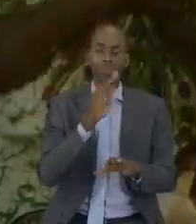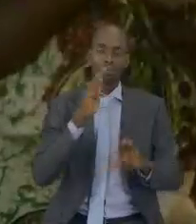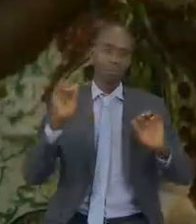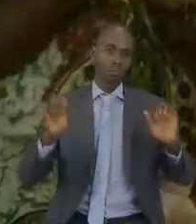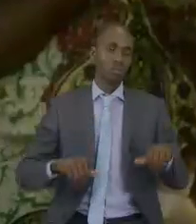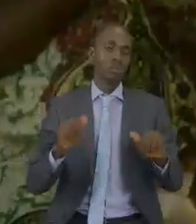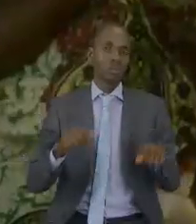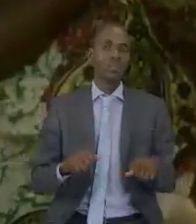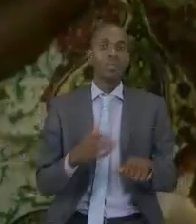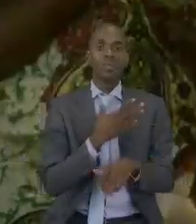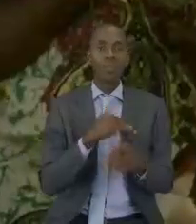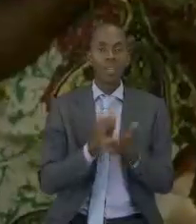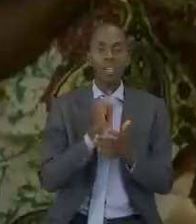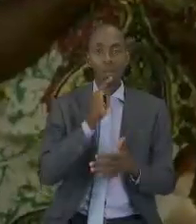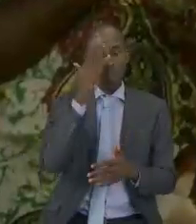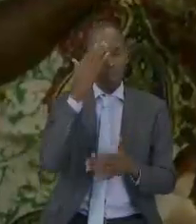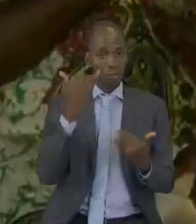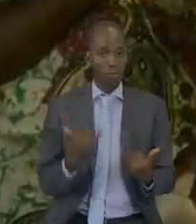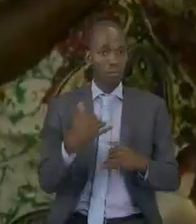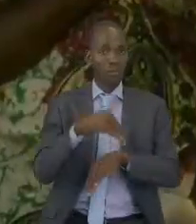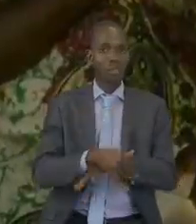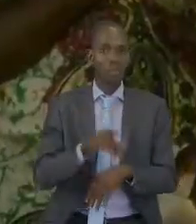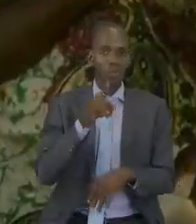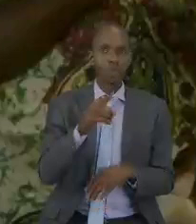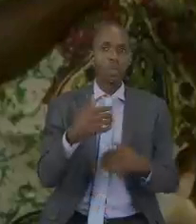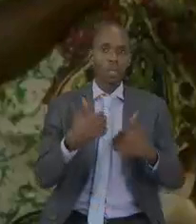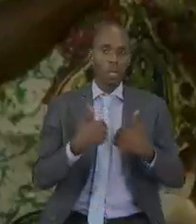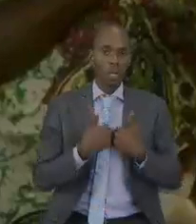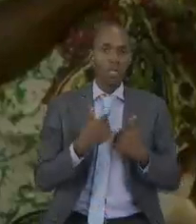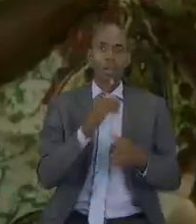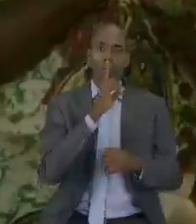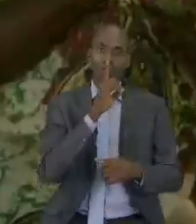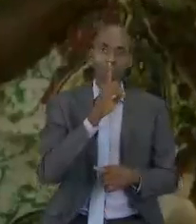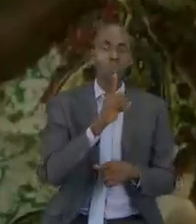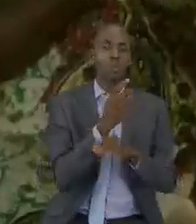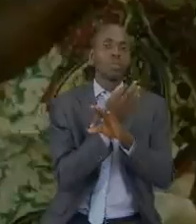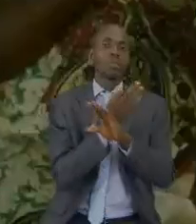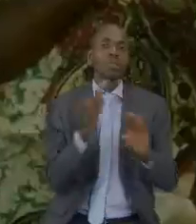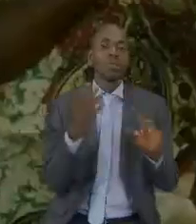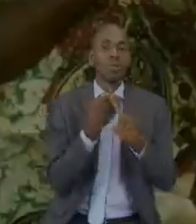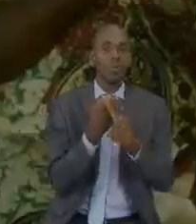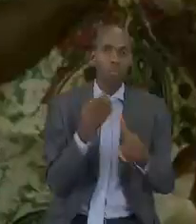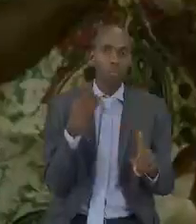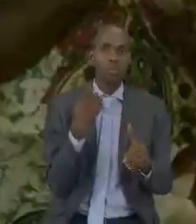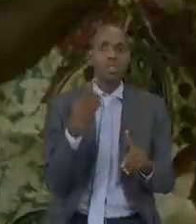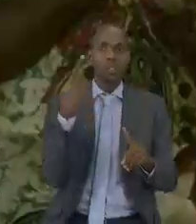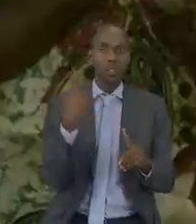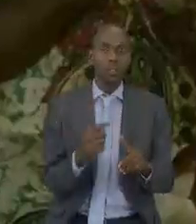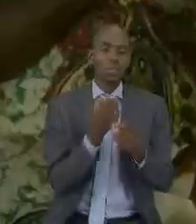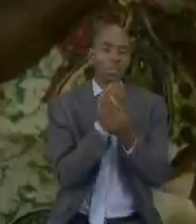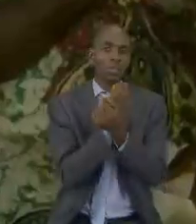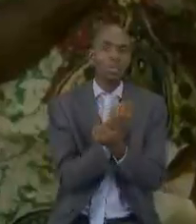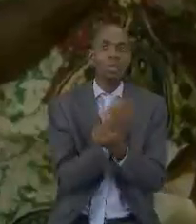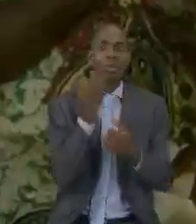impossible. And that's why tonight you have a sure freedom from the captivity